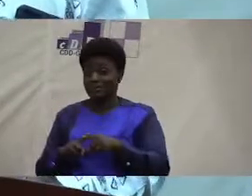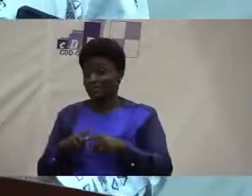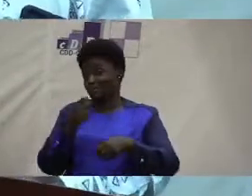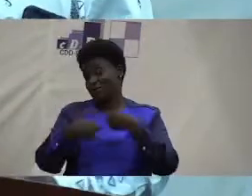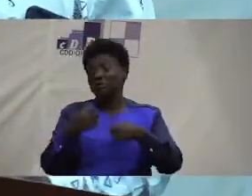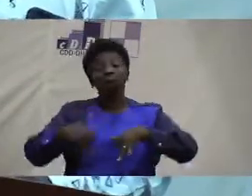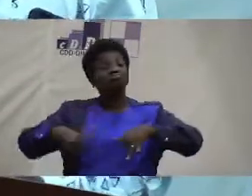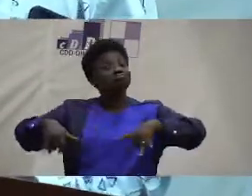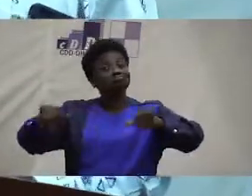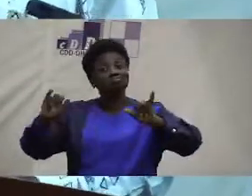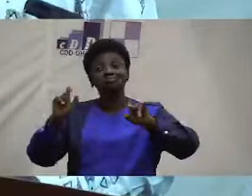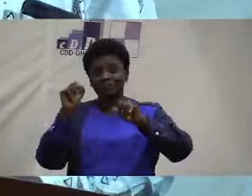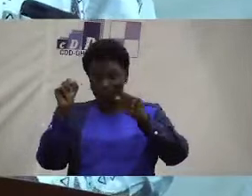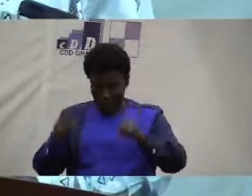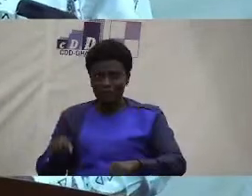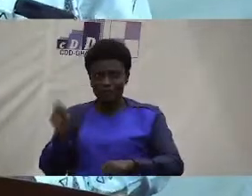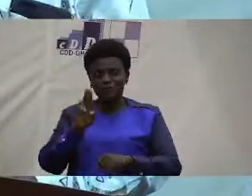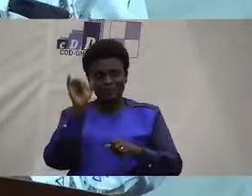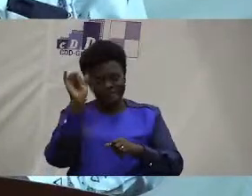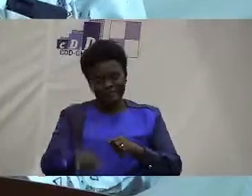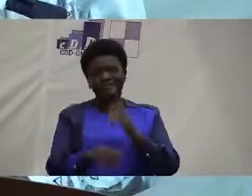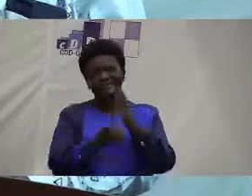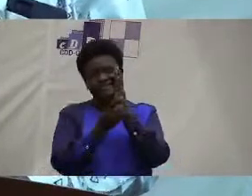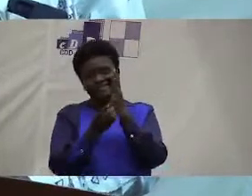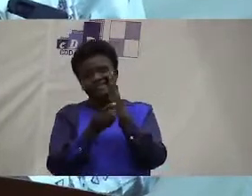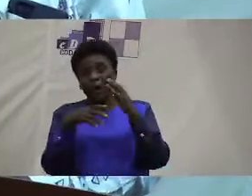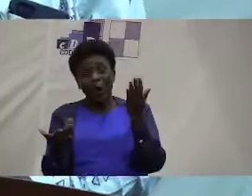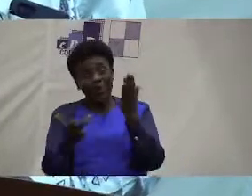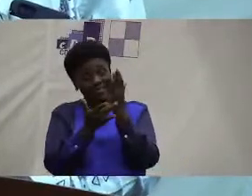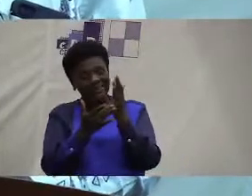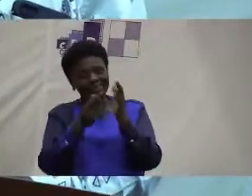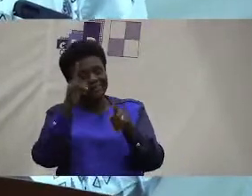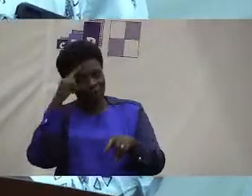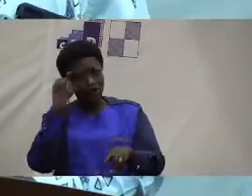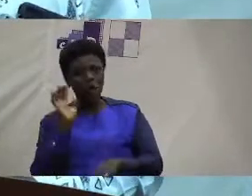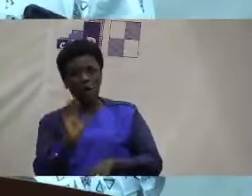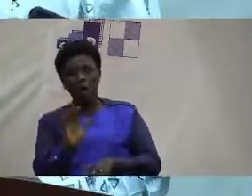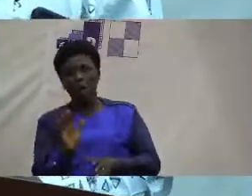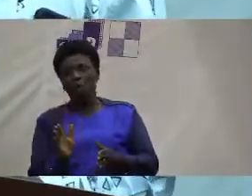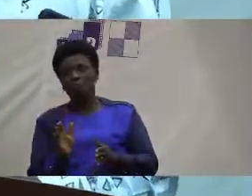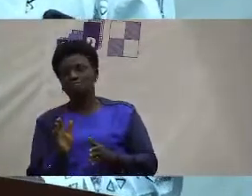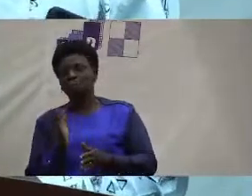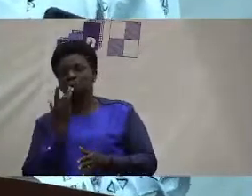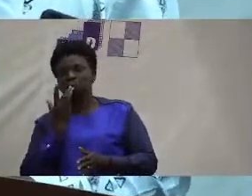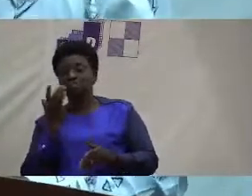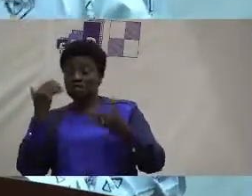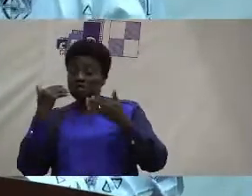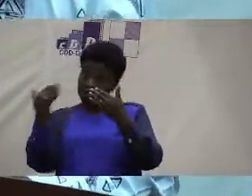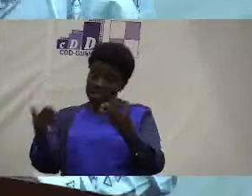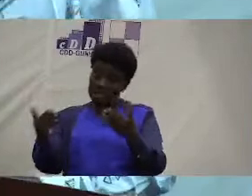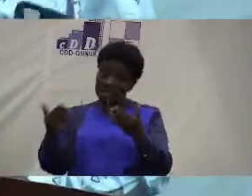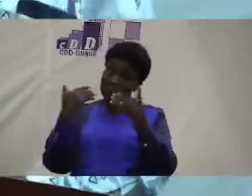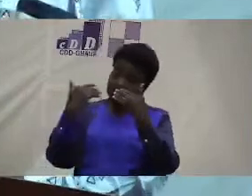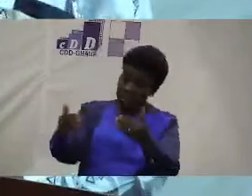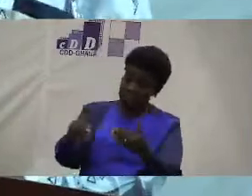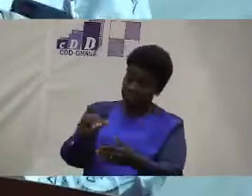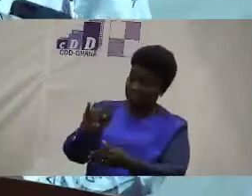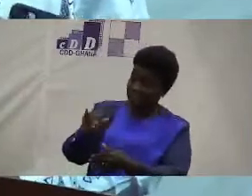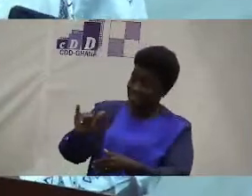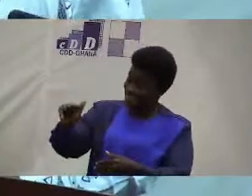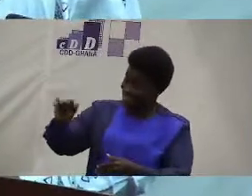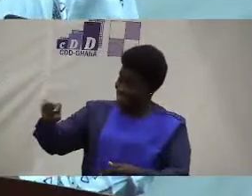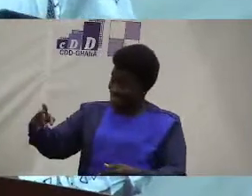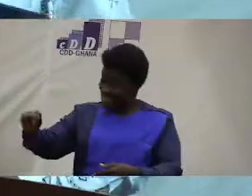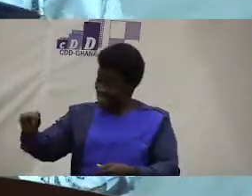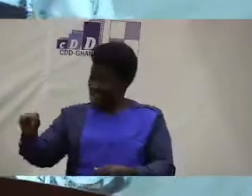but still, we can use that technology to our favor. So thank you very much, and thank Idayat for this